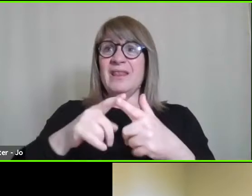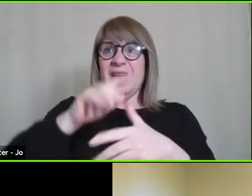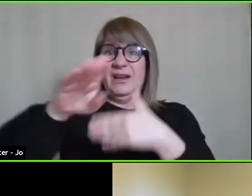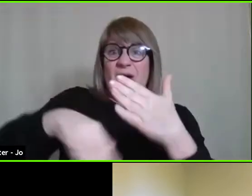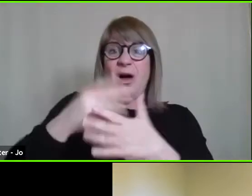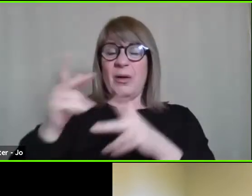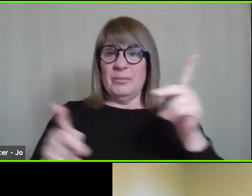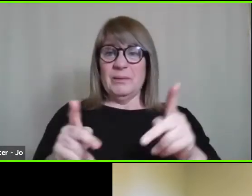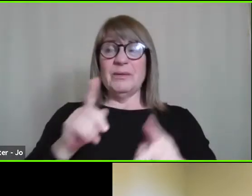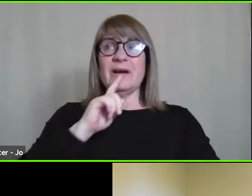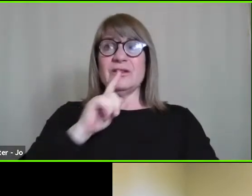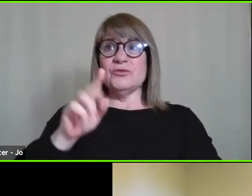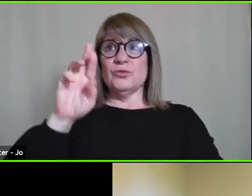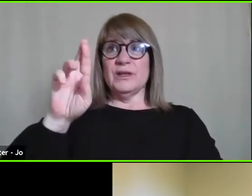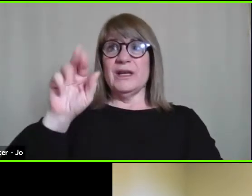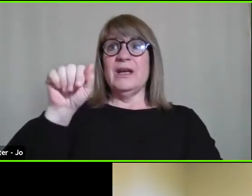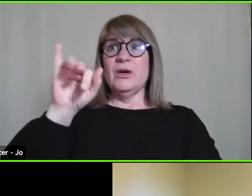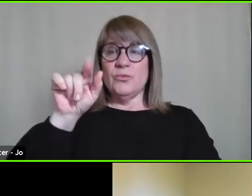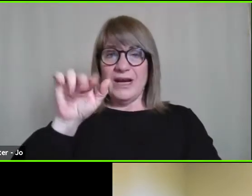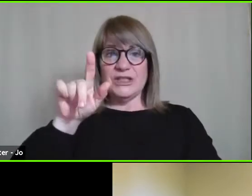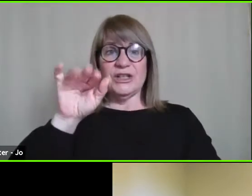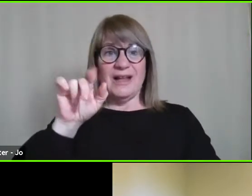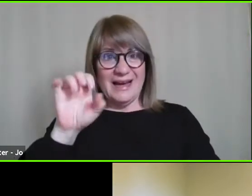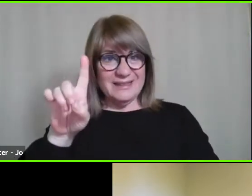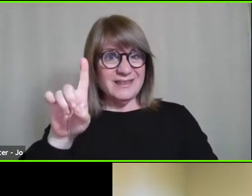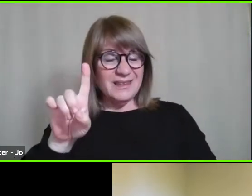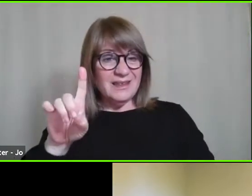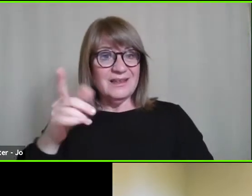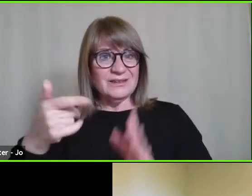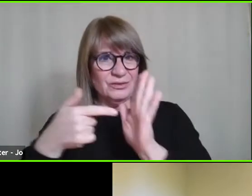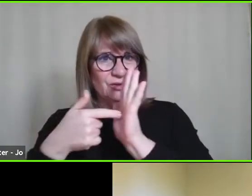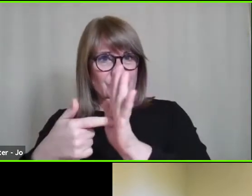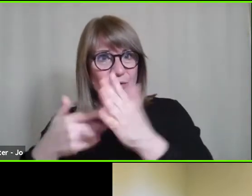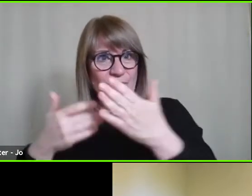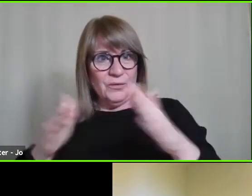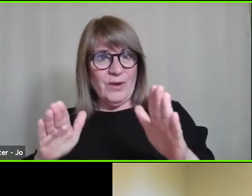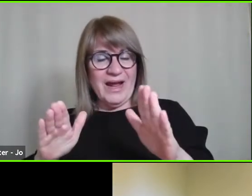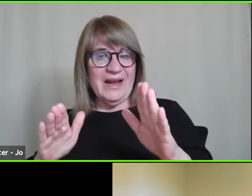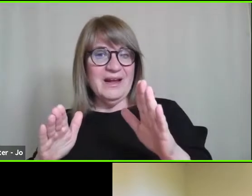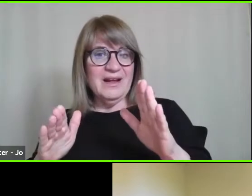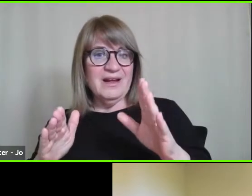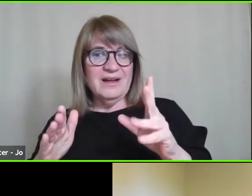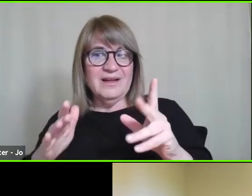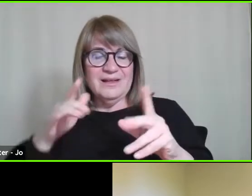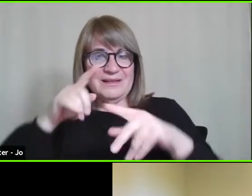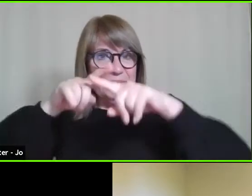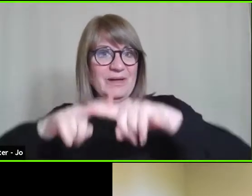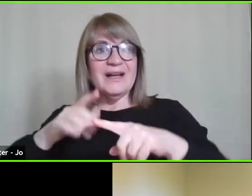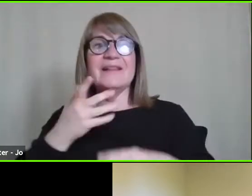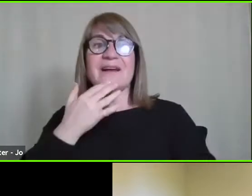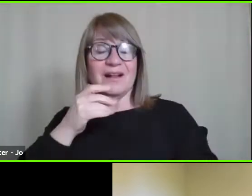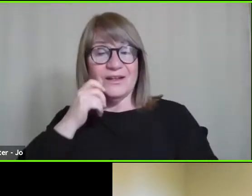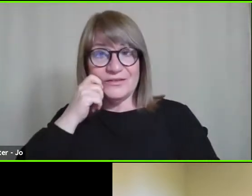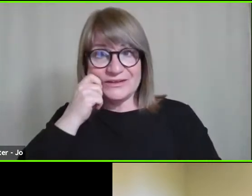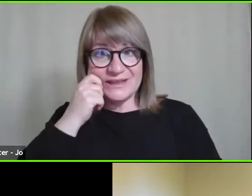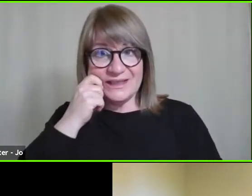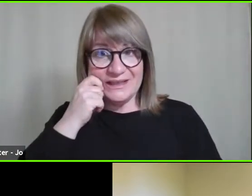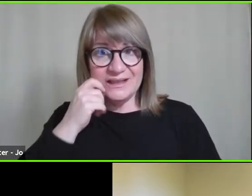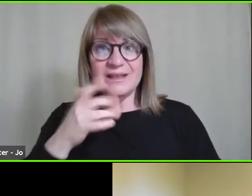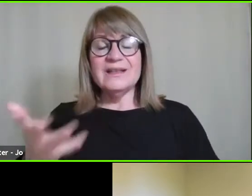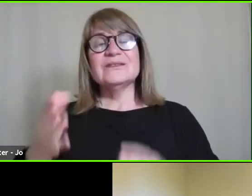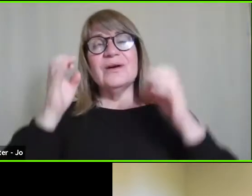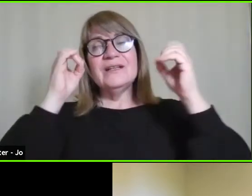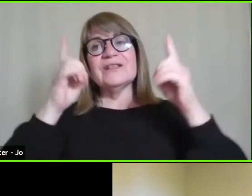racialized differentially in service of normalizing these hierarchies and so again education gives us the opportunity for